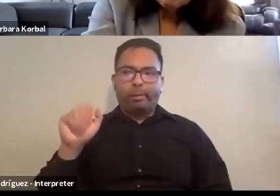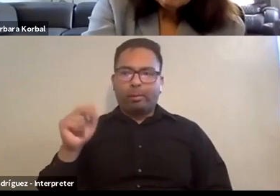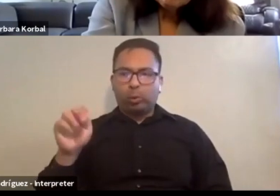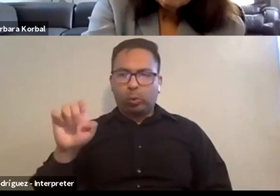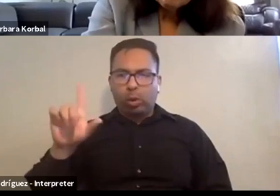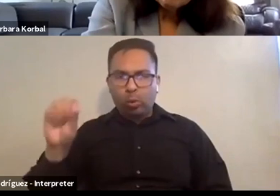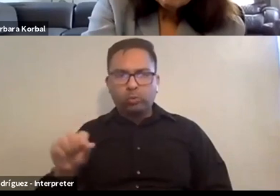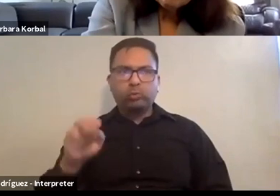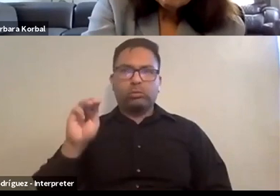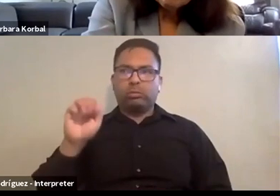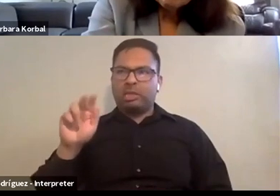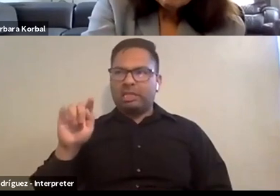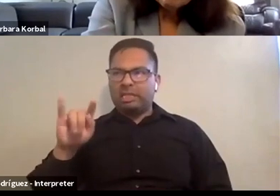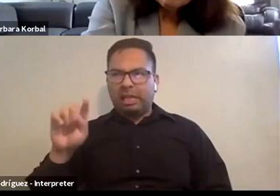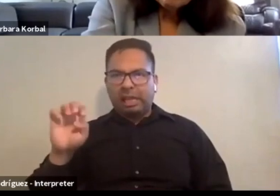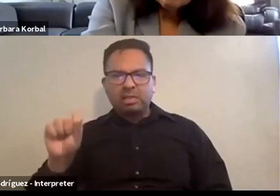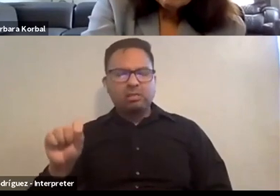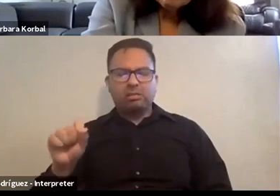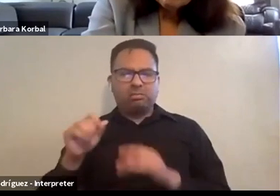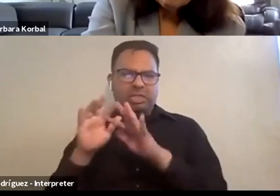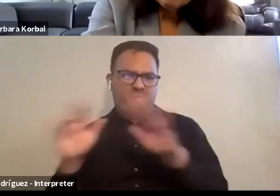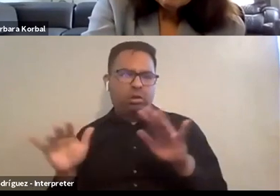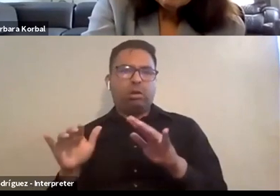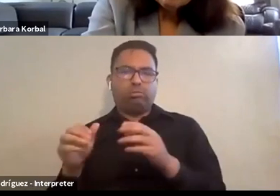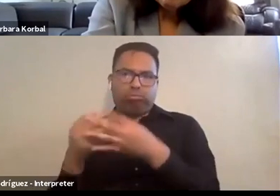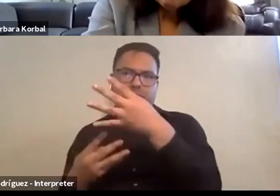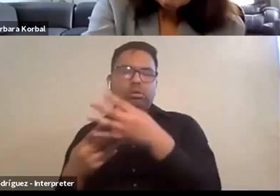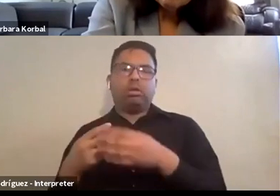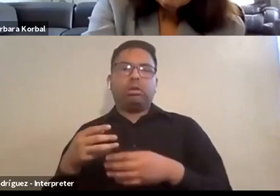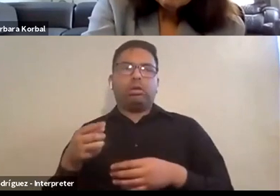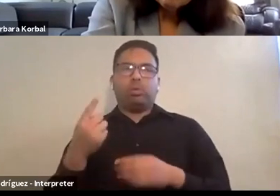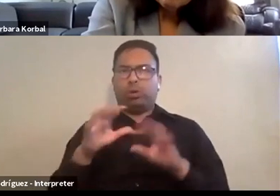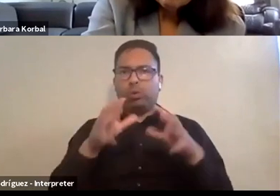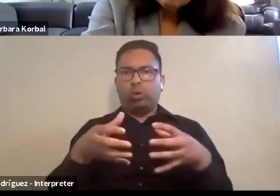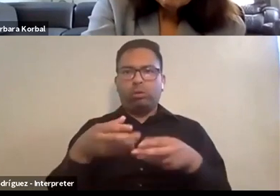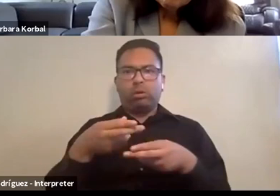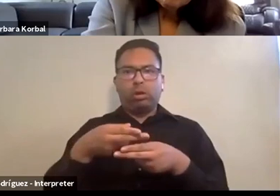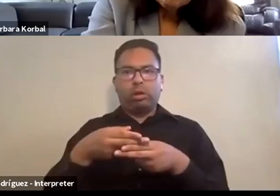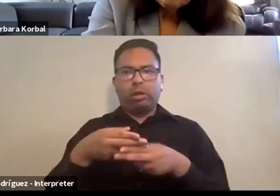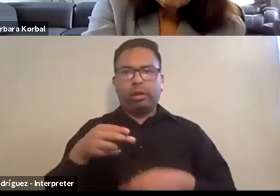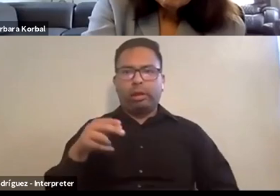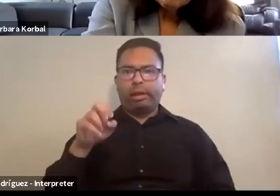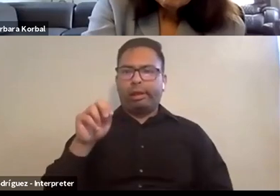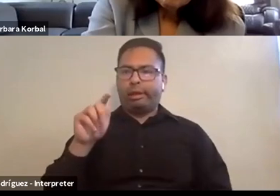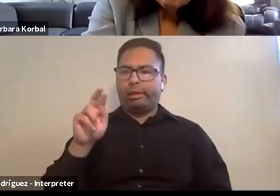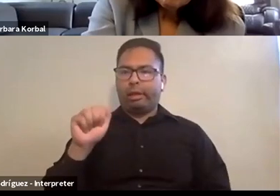Martinez, etc. And for example, also the group called the Infrarrealistas, that